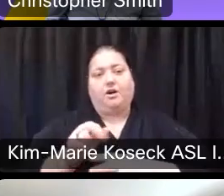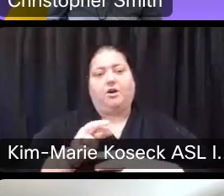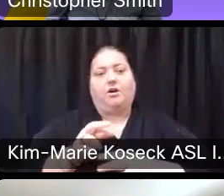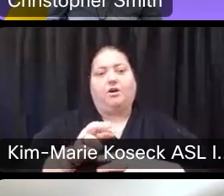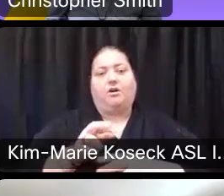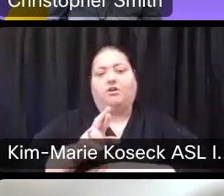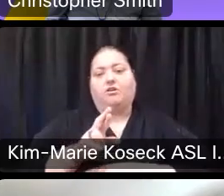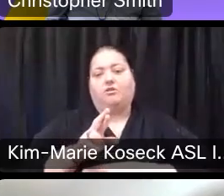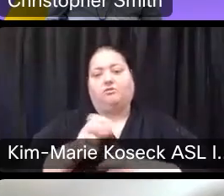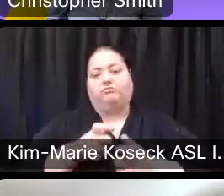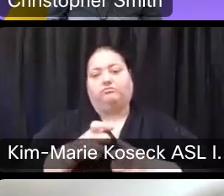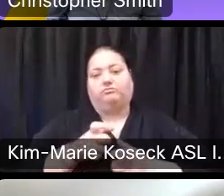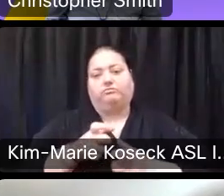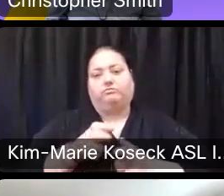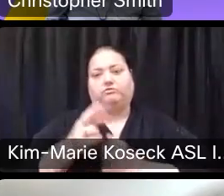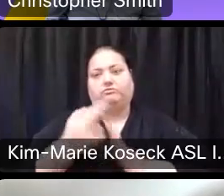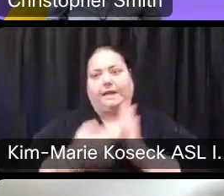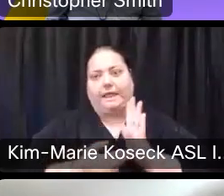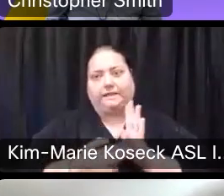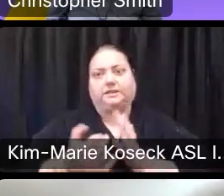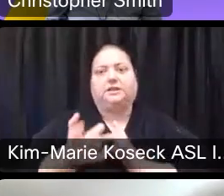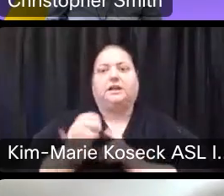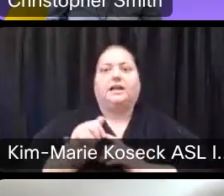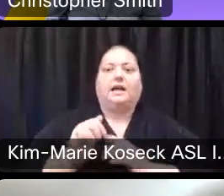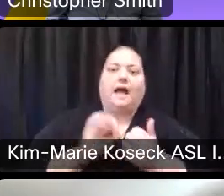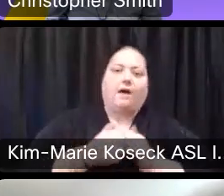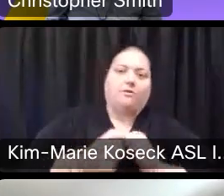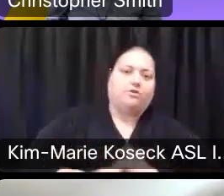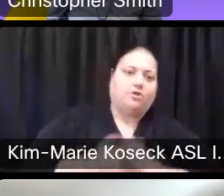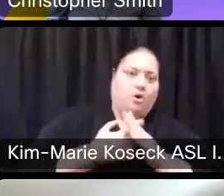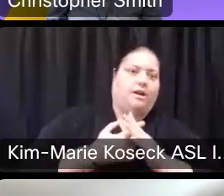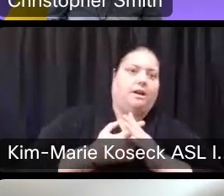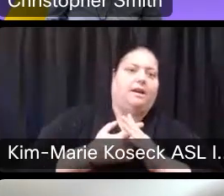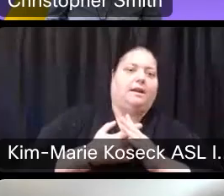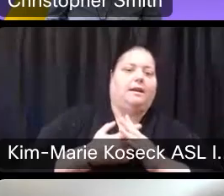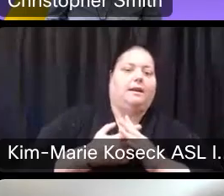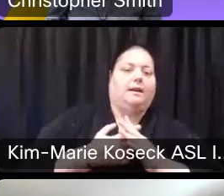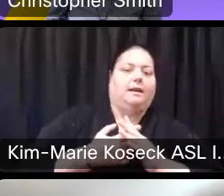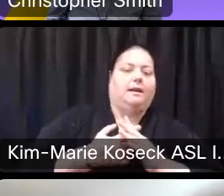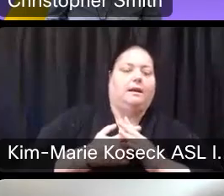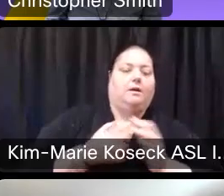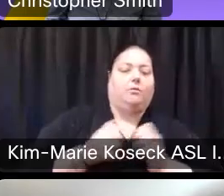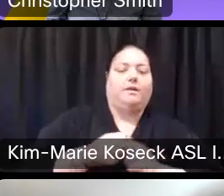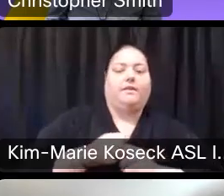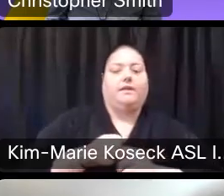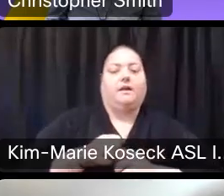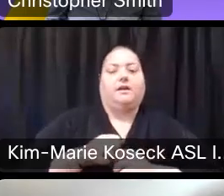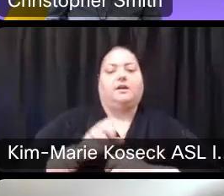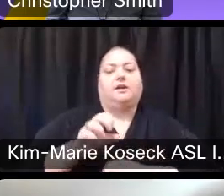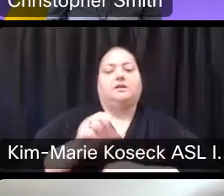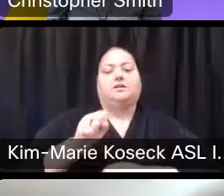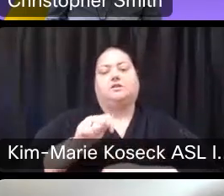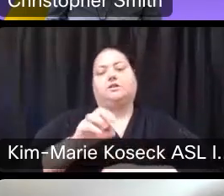of anywhere we include that. But then how things are implemented on the ground with SPOAs and